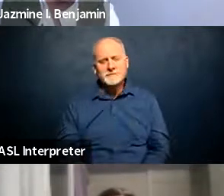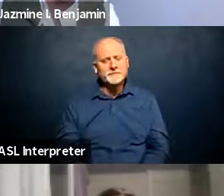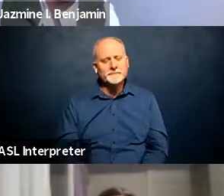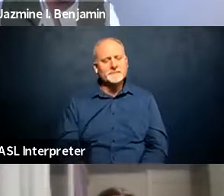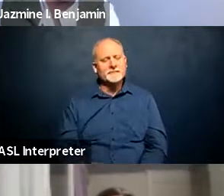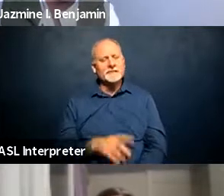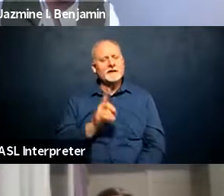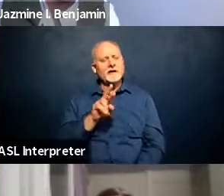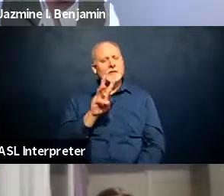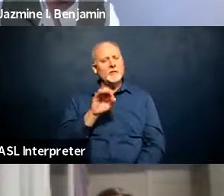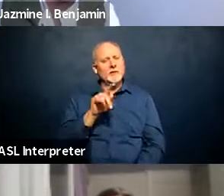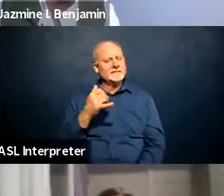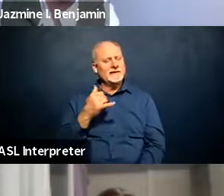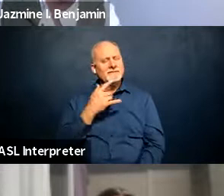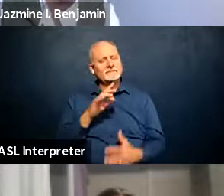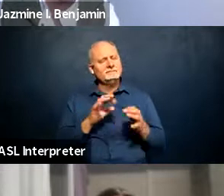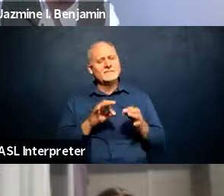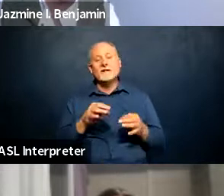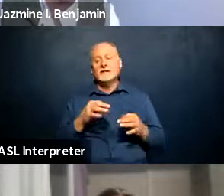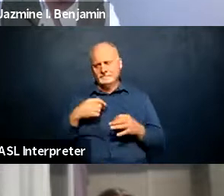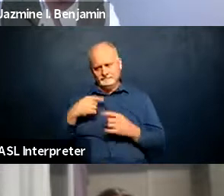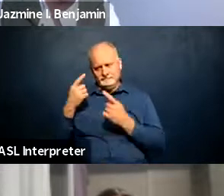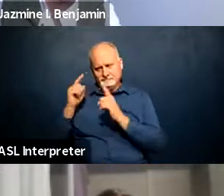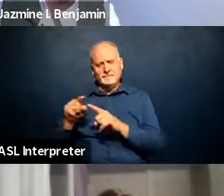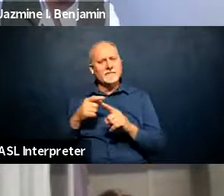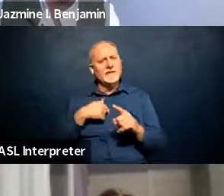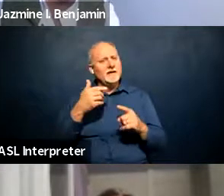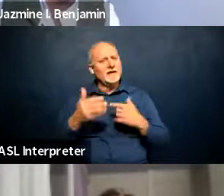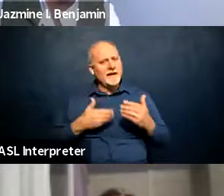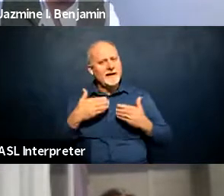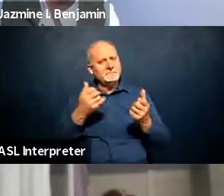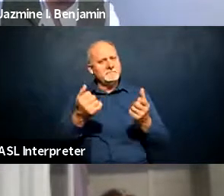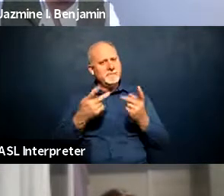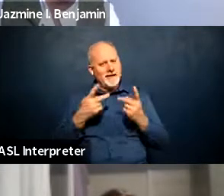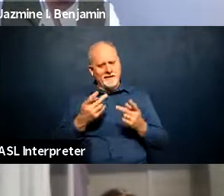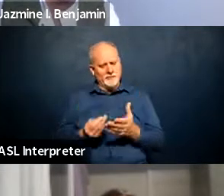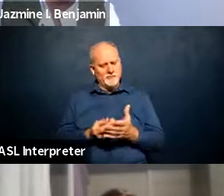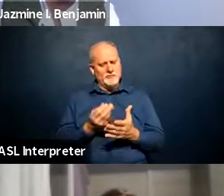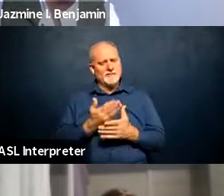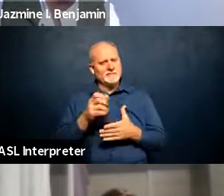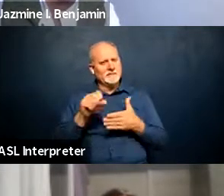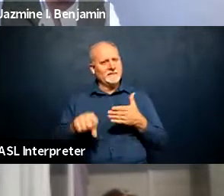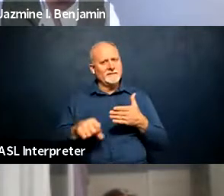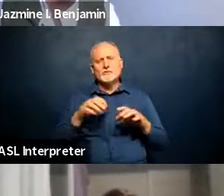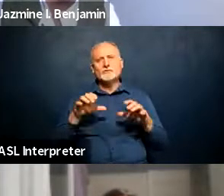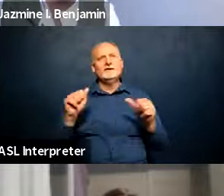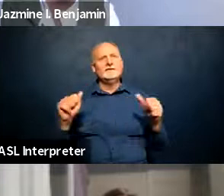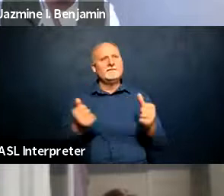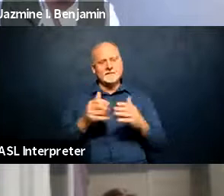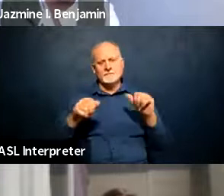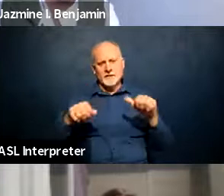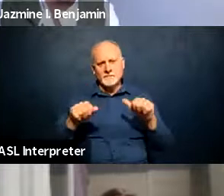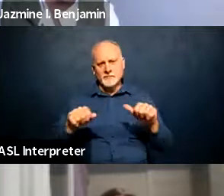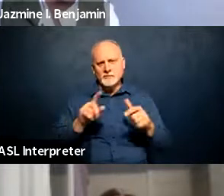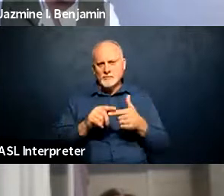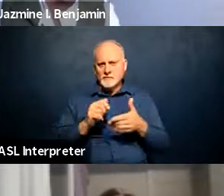echo those comments. We're so glad to have you back engaged in the spring semester, and we're going to do everything we can to